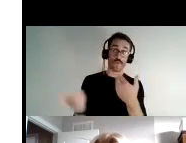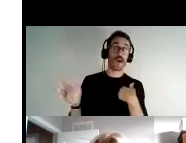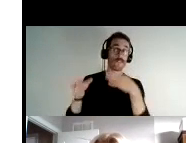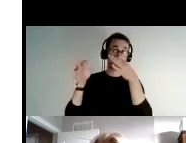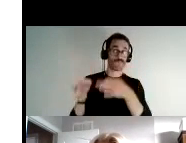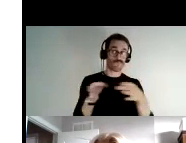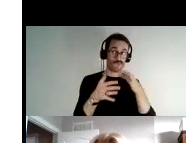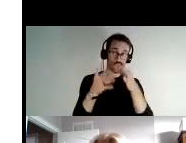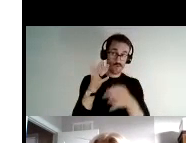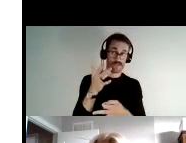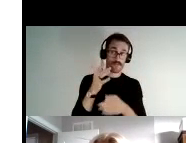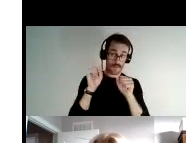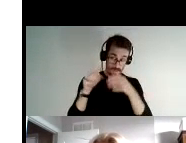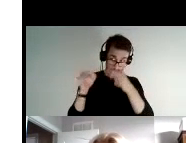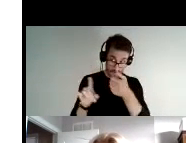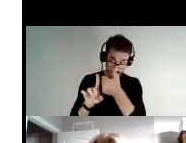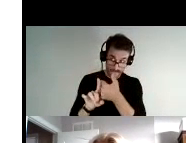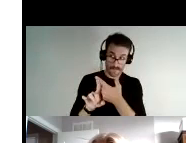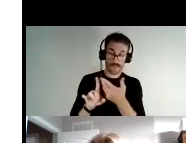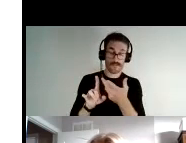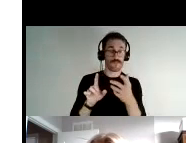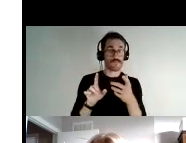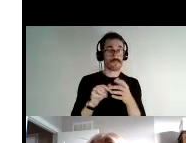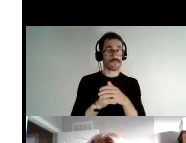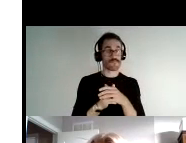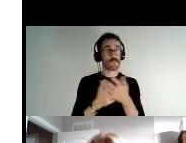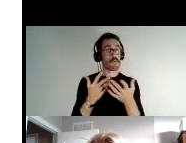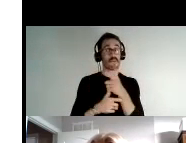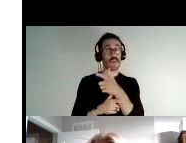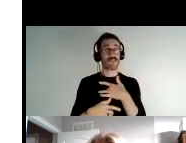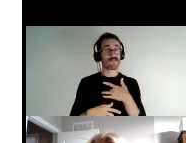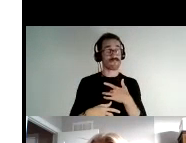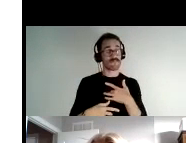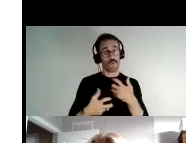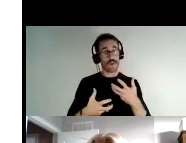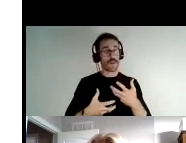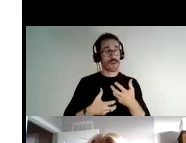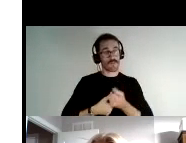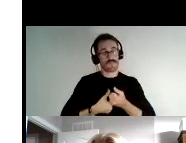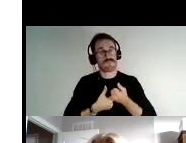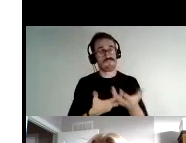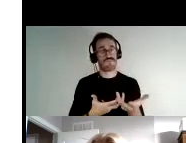and just being the person that they can offload some of their feelings about it and